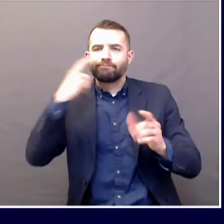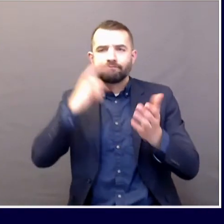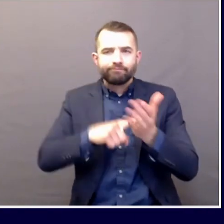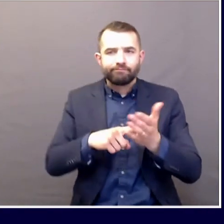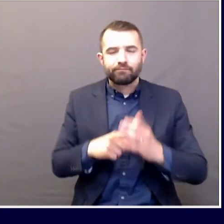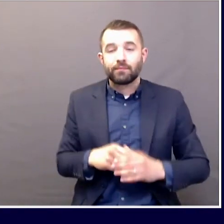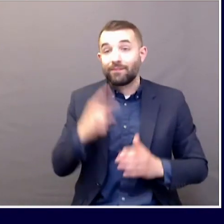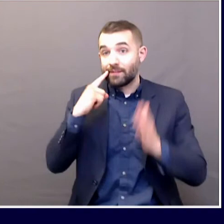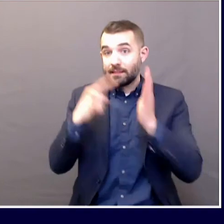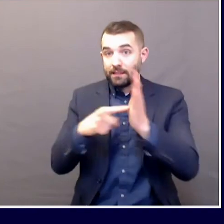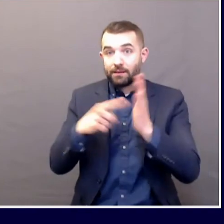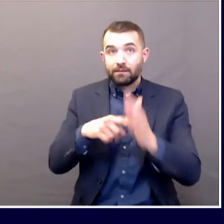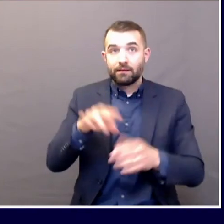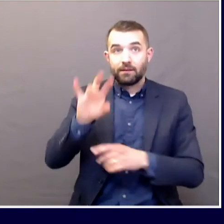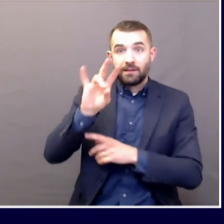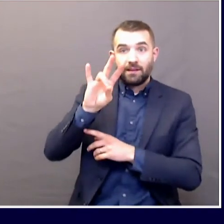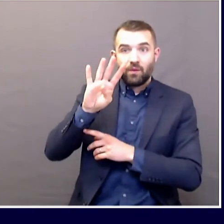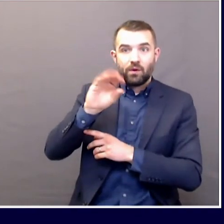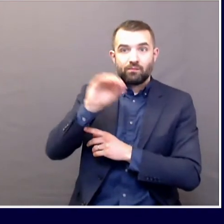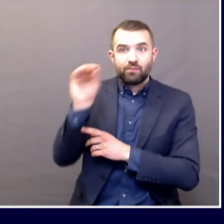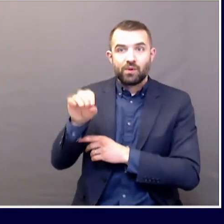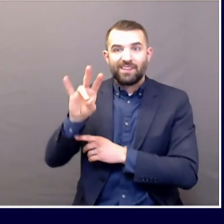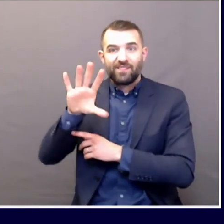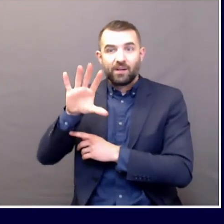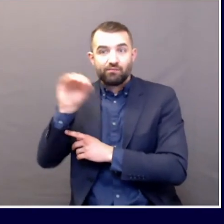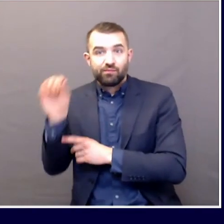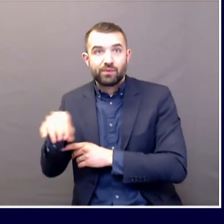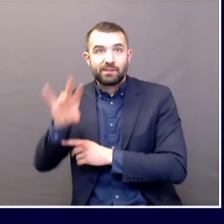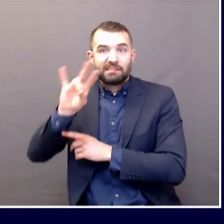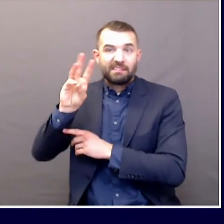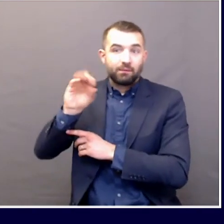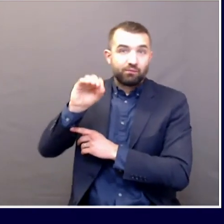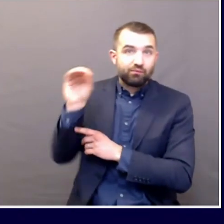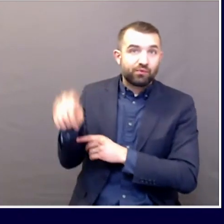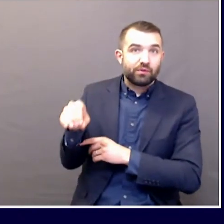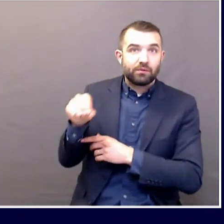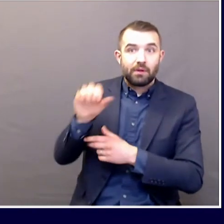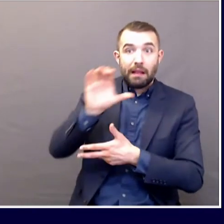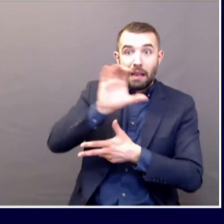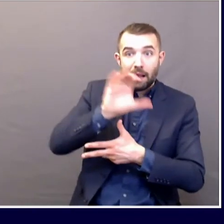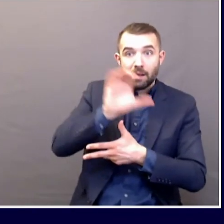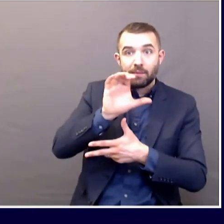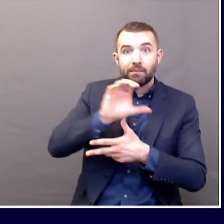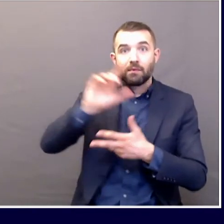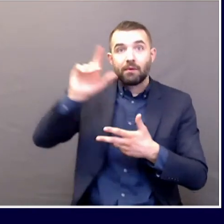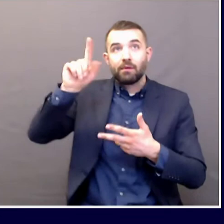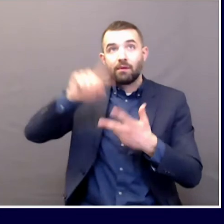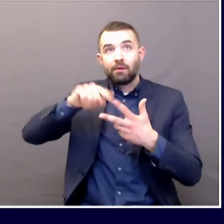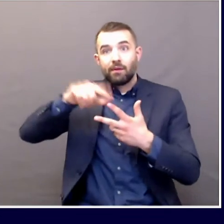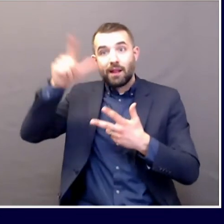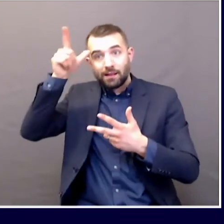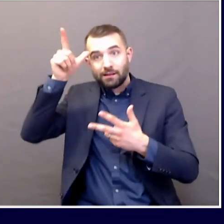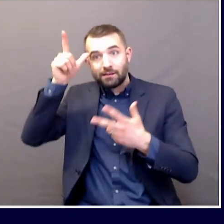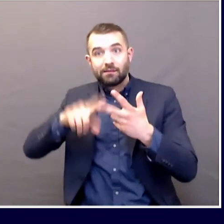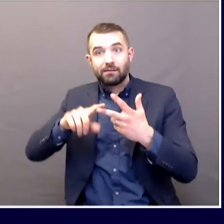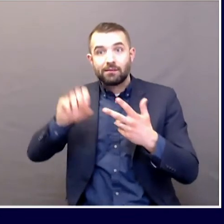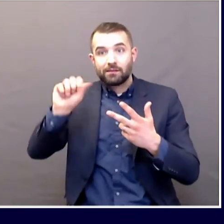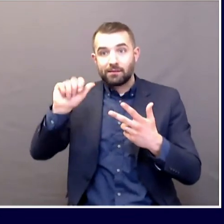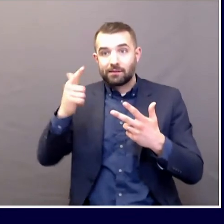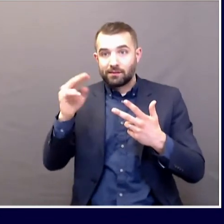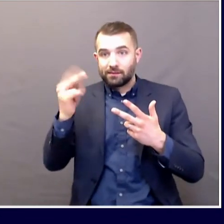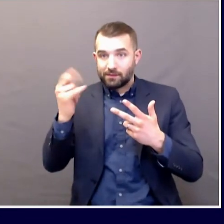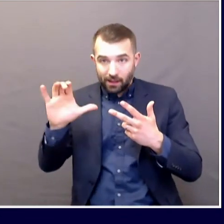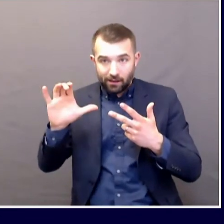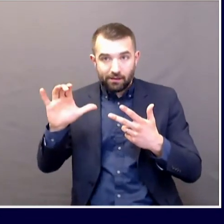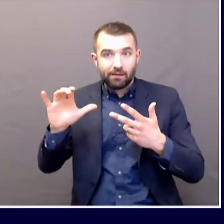75%, 76% of people in Sagadahoc, Cumberland, and Lincoln County who are 70 and over have received their first